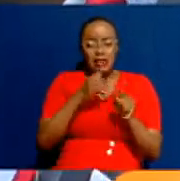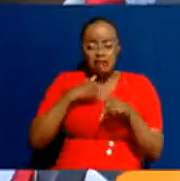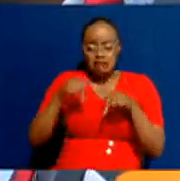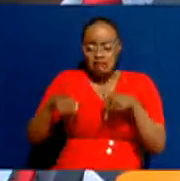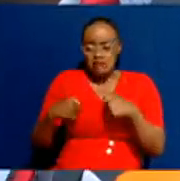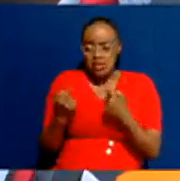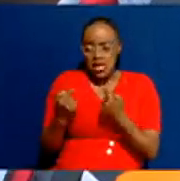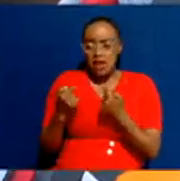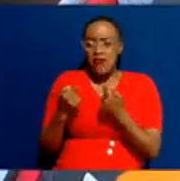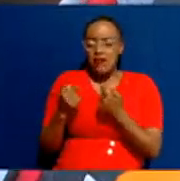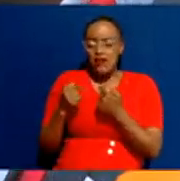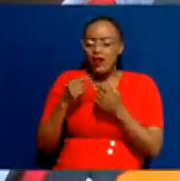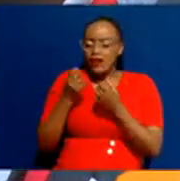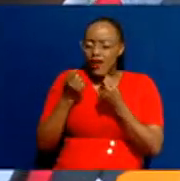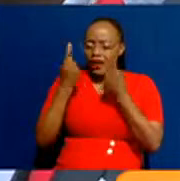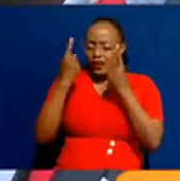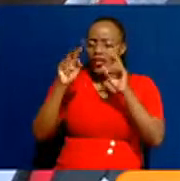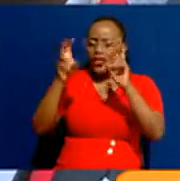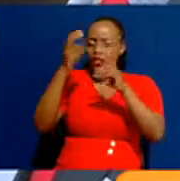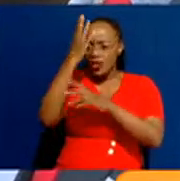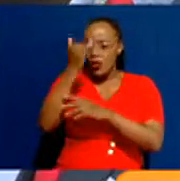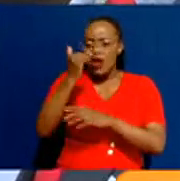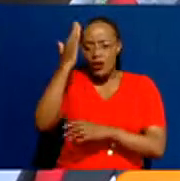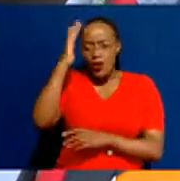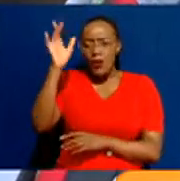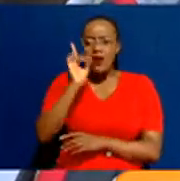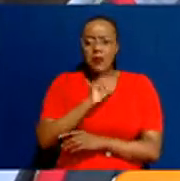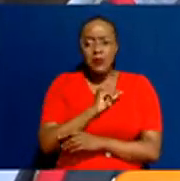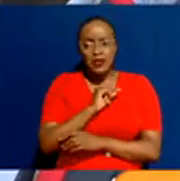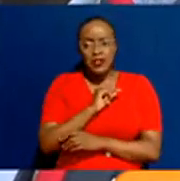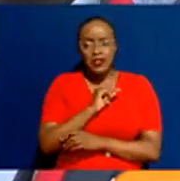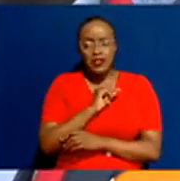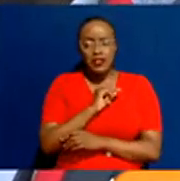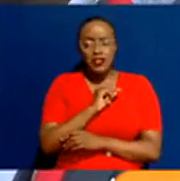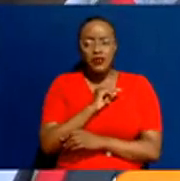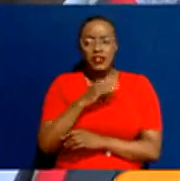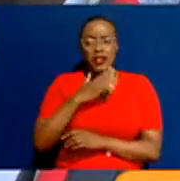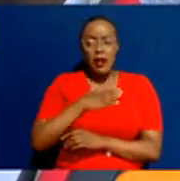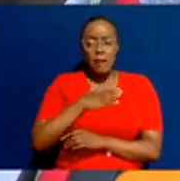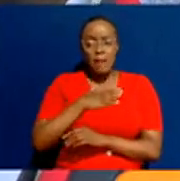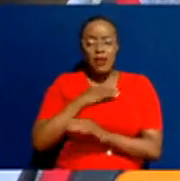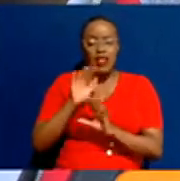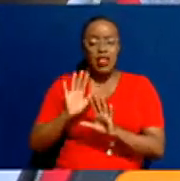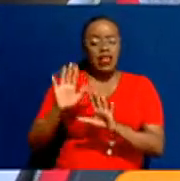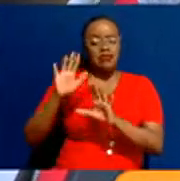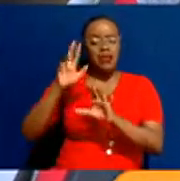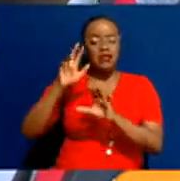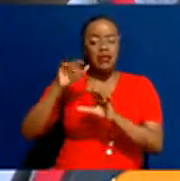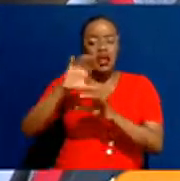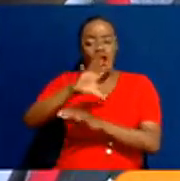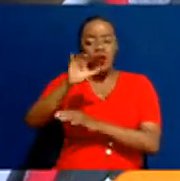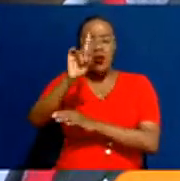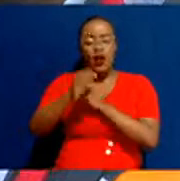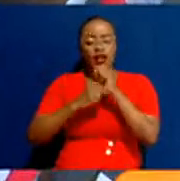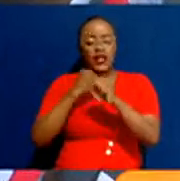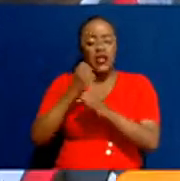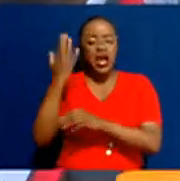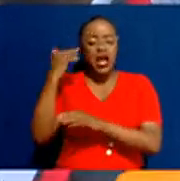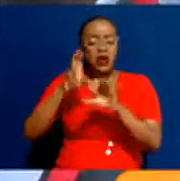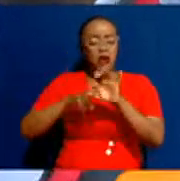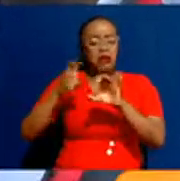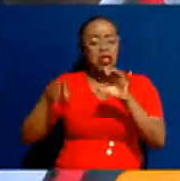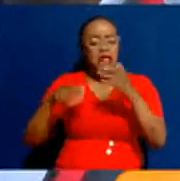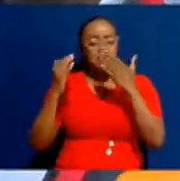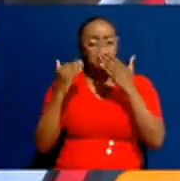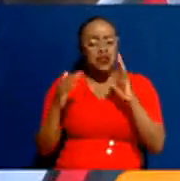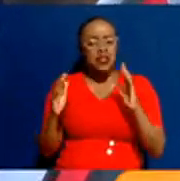myself on the issues, because you know very well I left the county 1 year ago